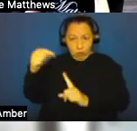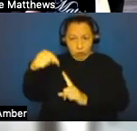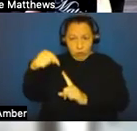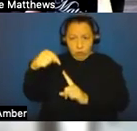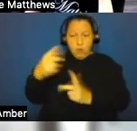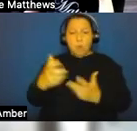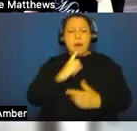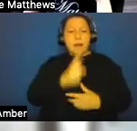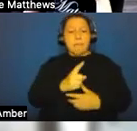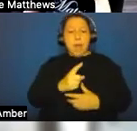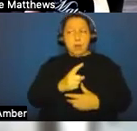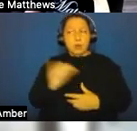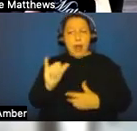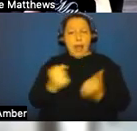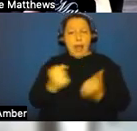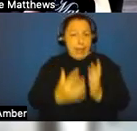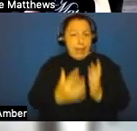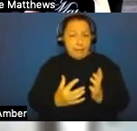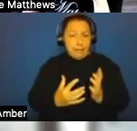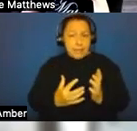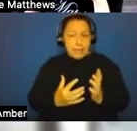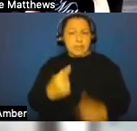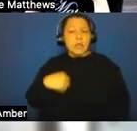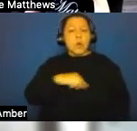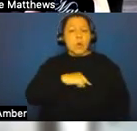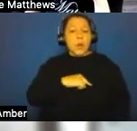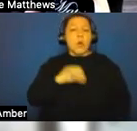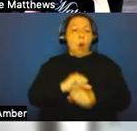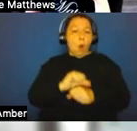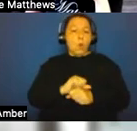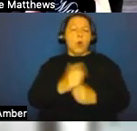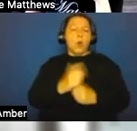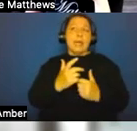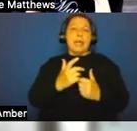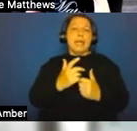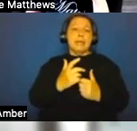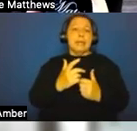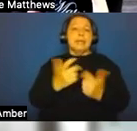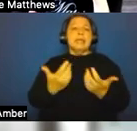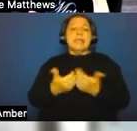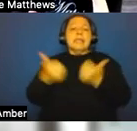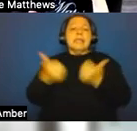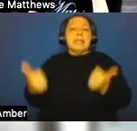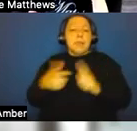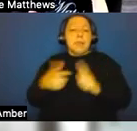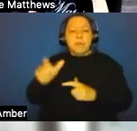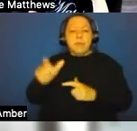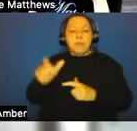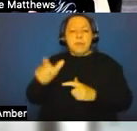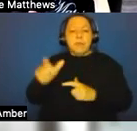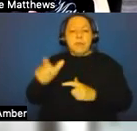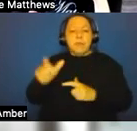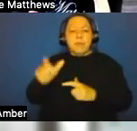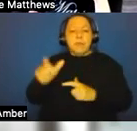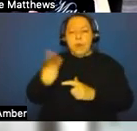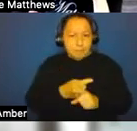you know, as advocates, that we are working outside of other systems, right? And that we are standing